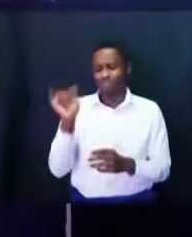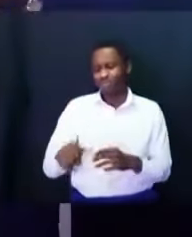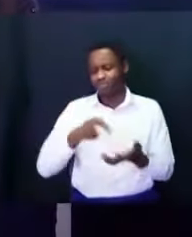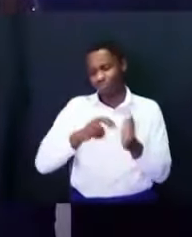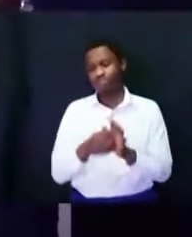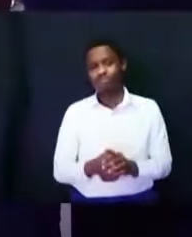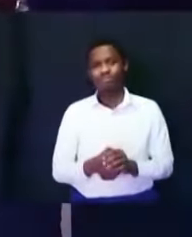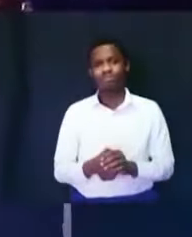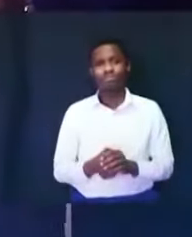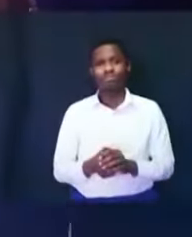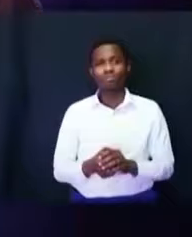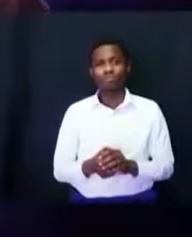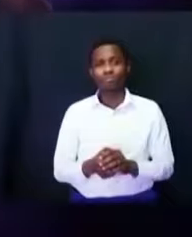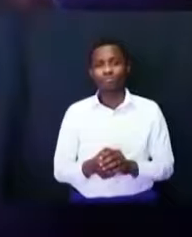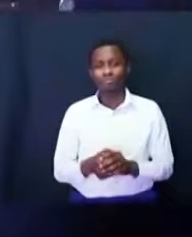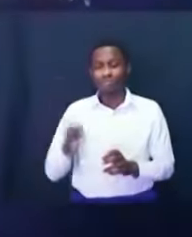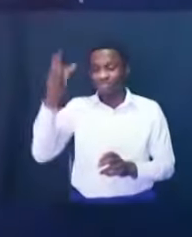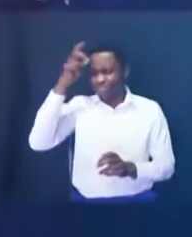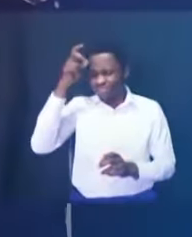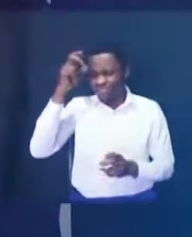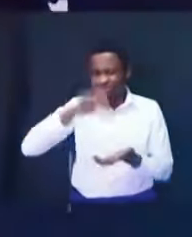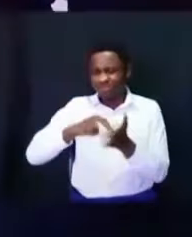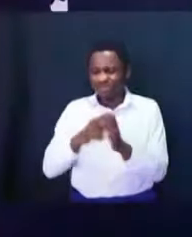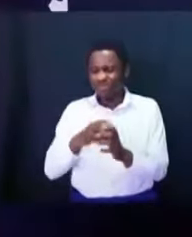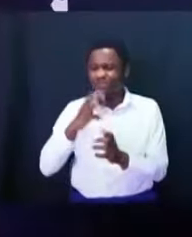evil Satan means the wicked